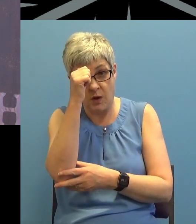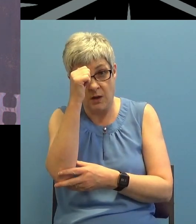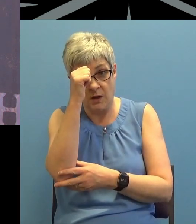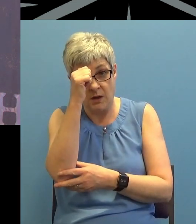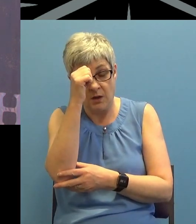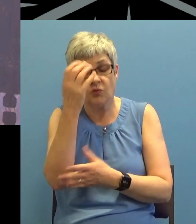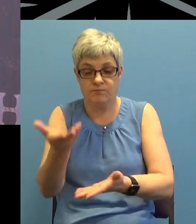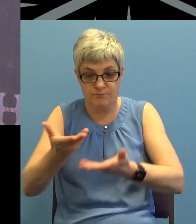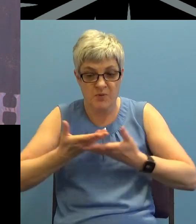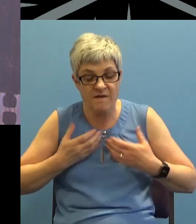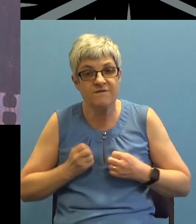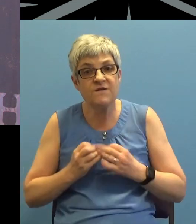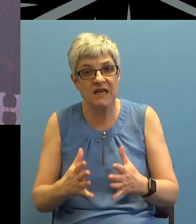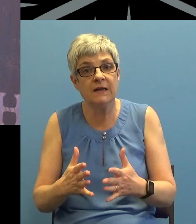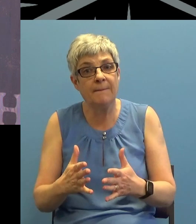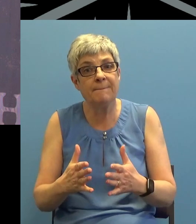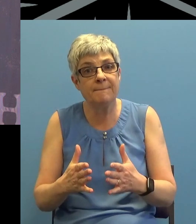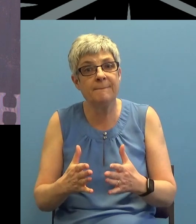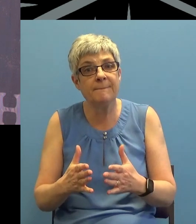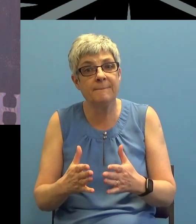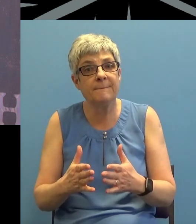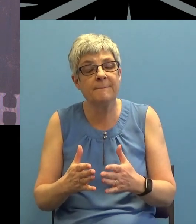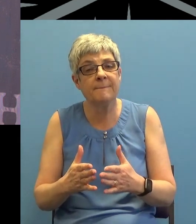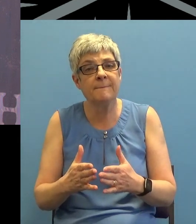the freedom that you have given us.